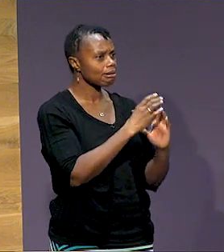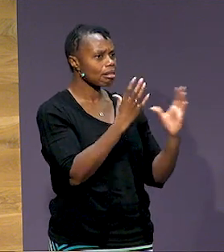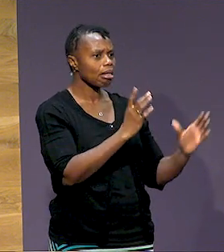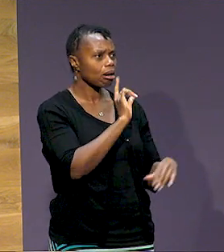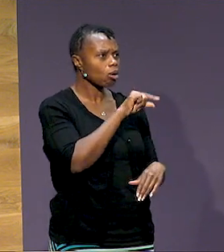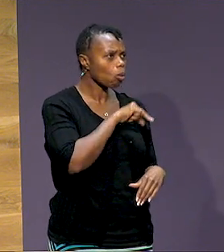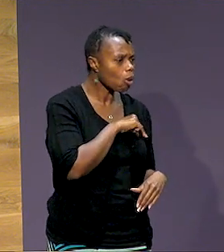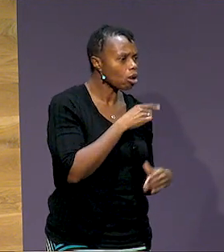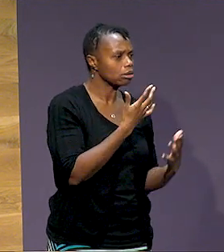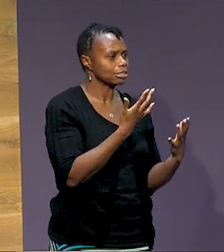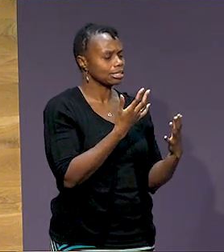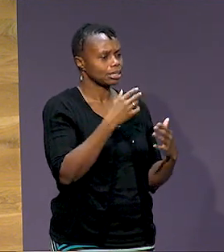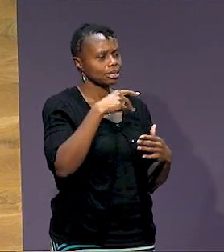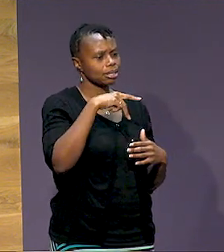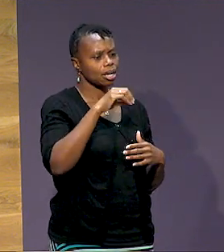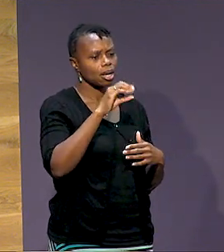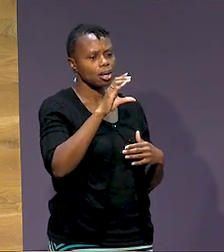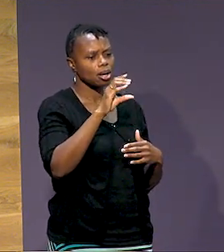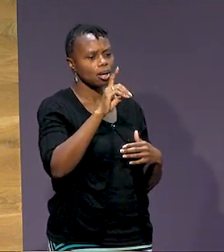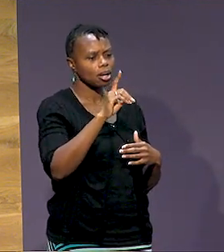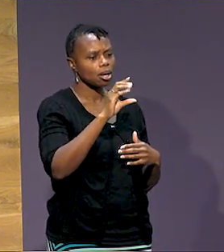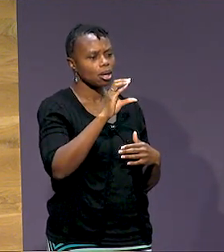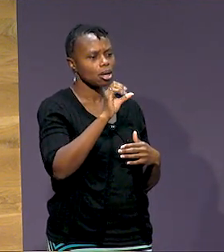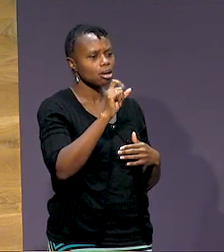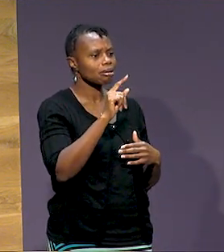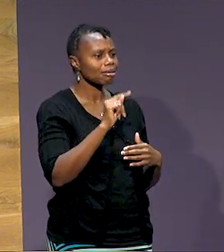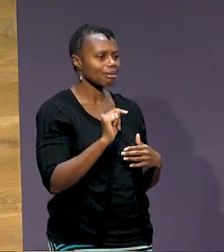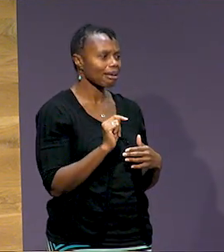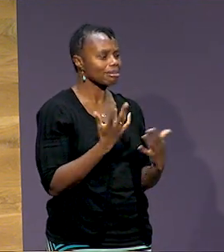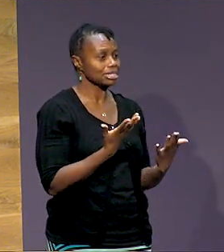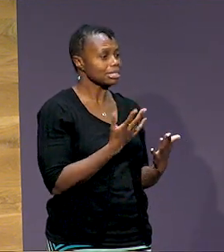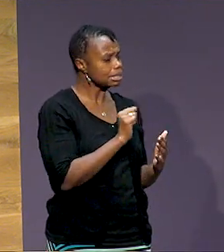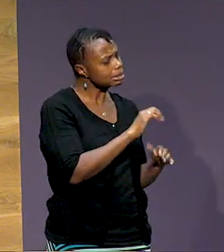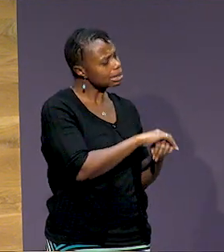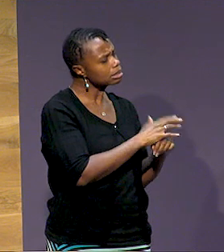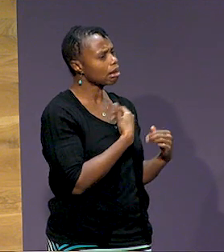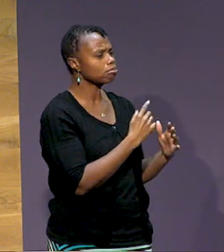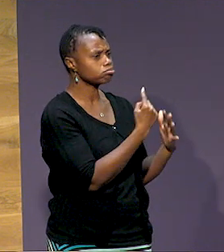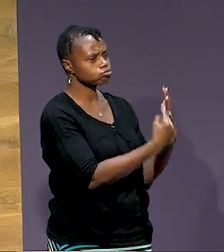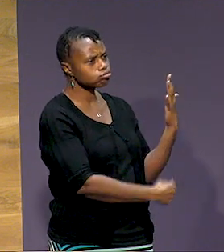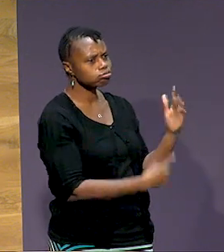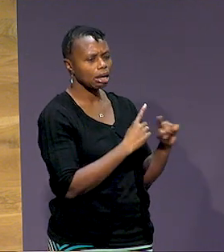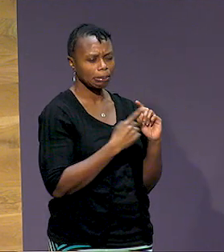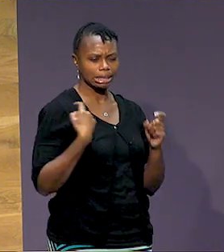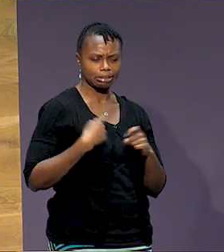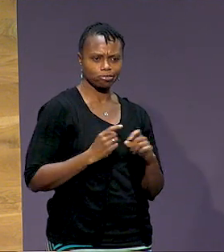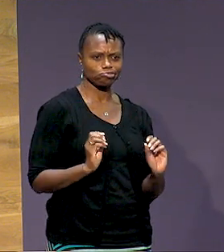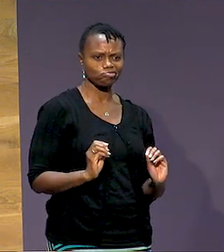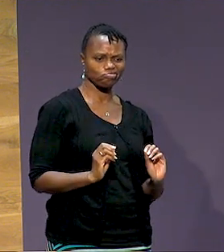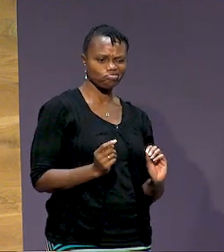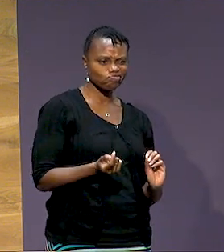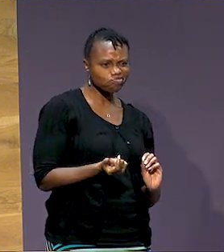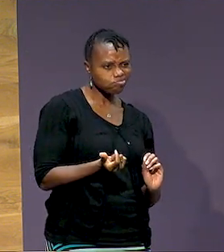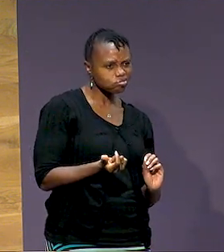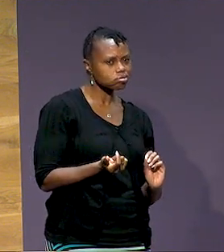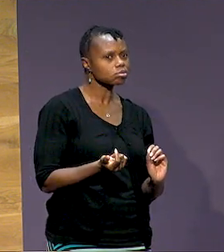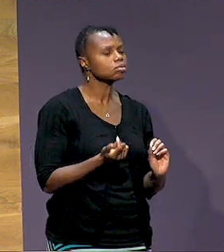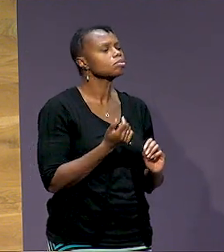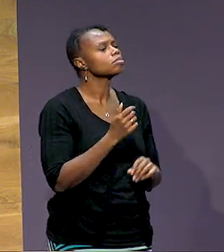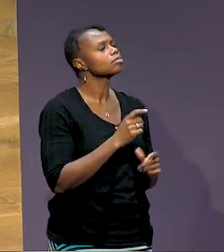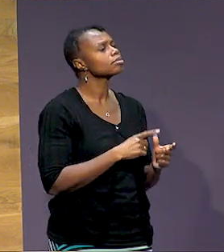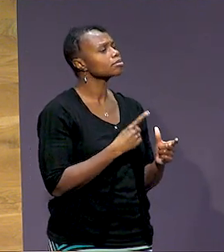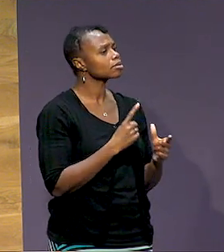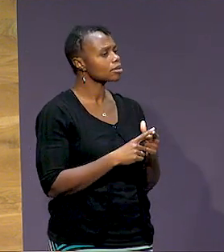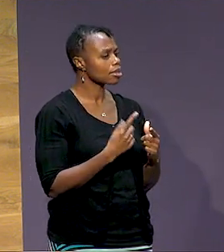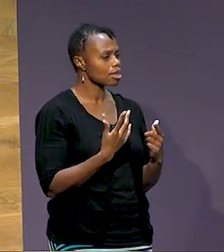content as in comparison that we find in English, for instance. So that was one of the first things. And then also